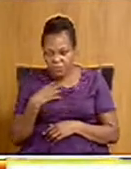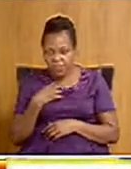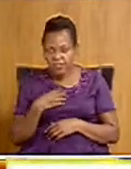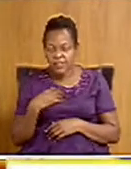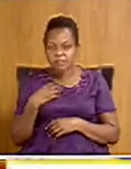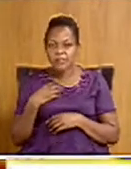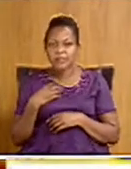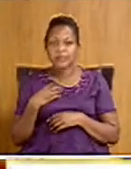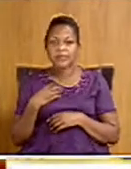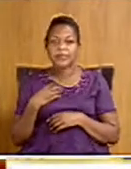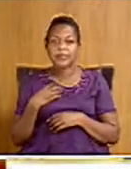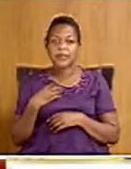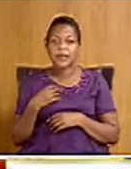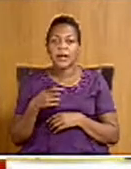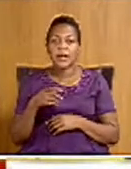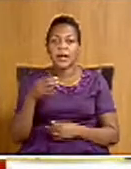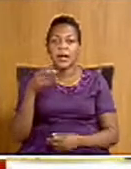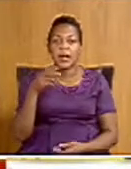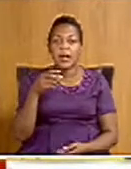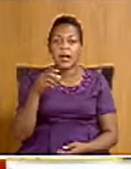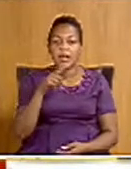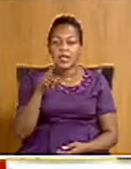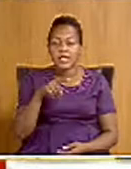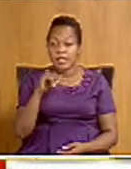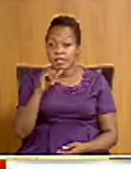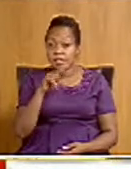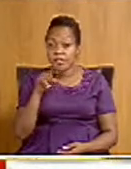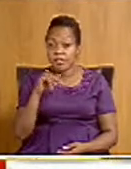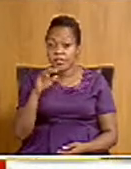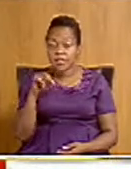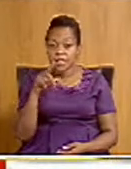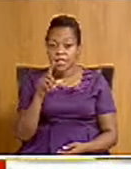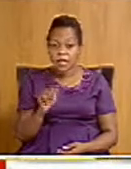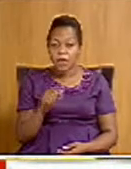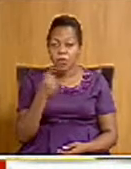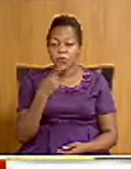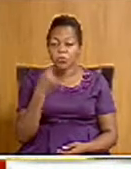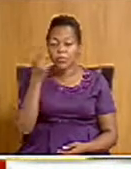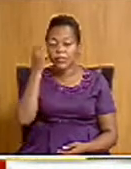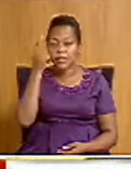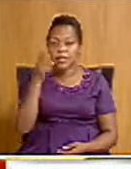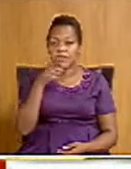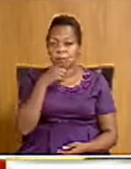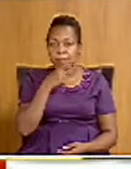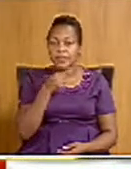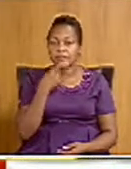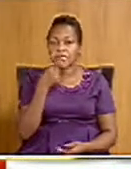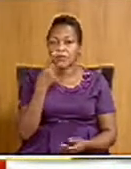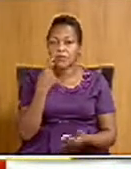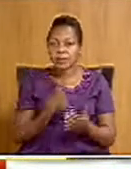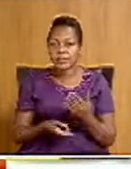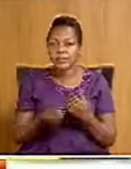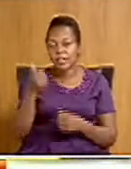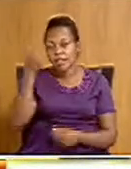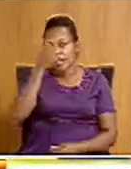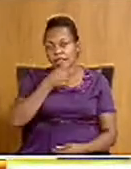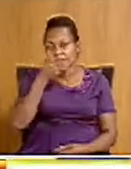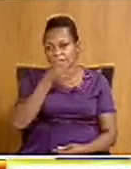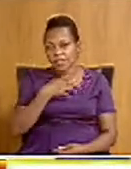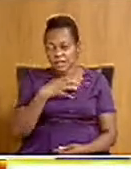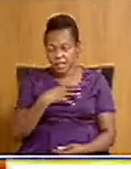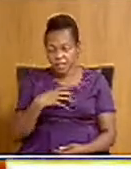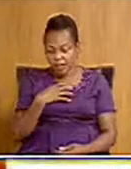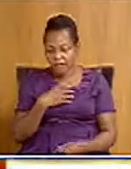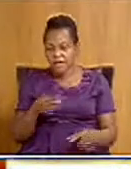Henry Kissinger, who was said to be a clever man, he said to have said that African anger does not